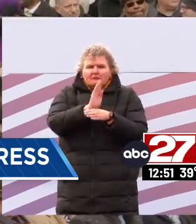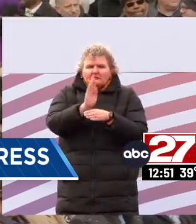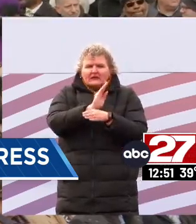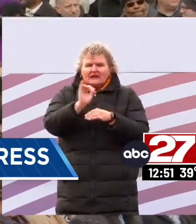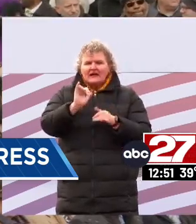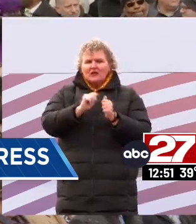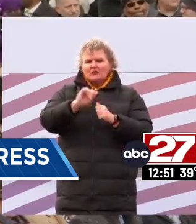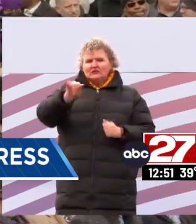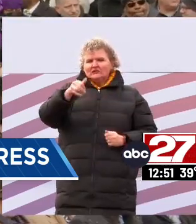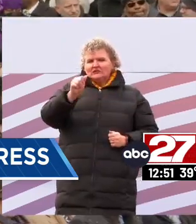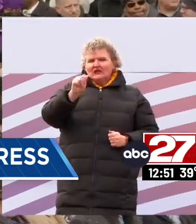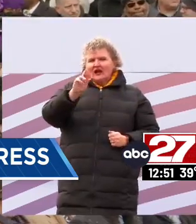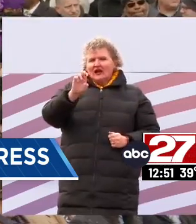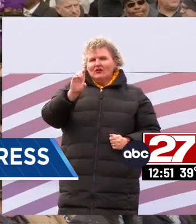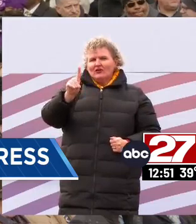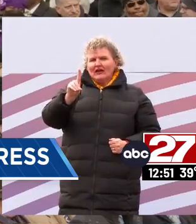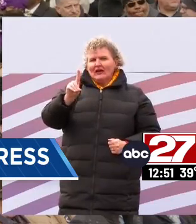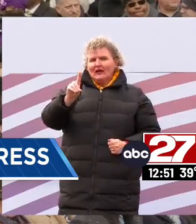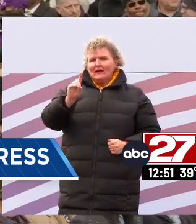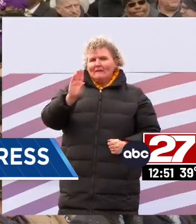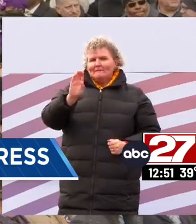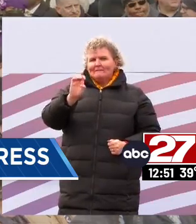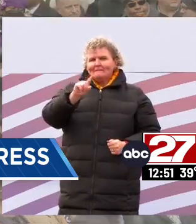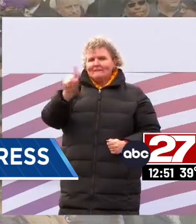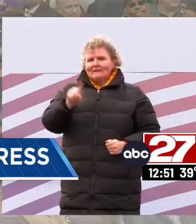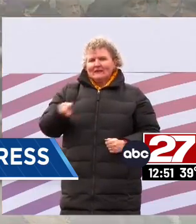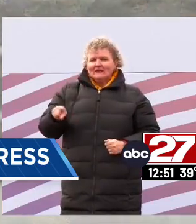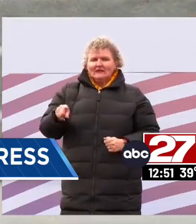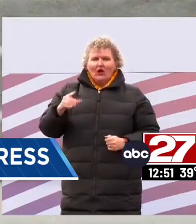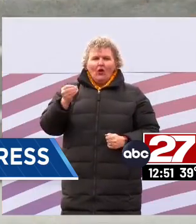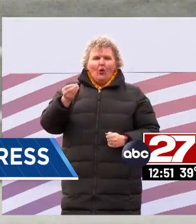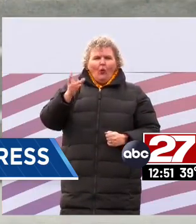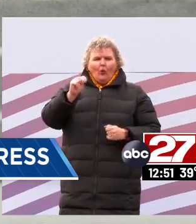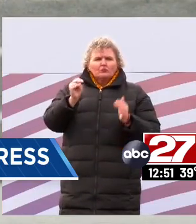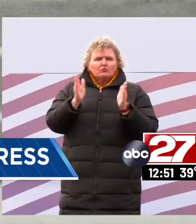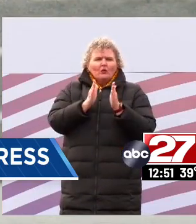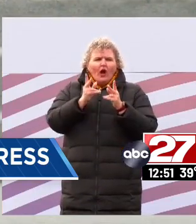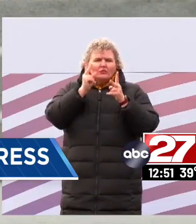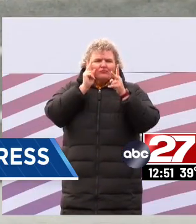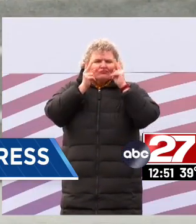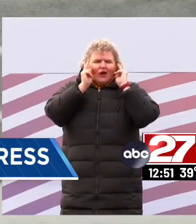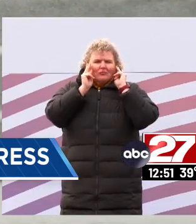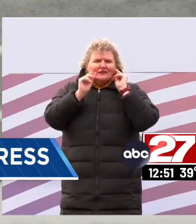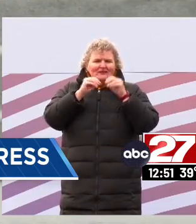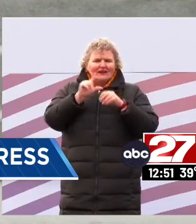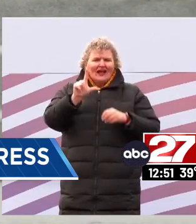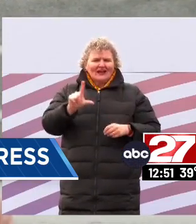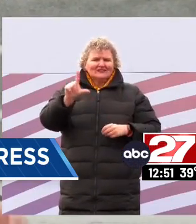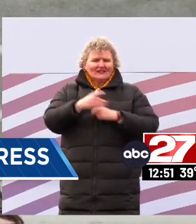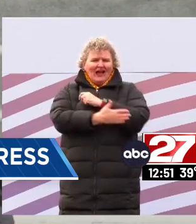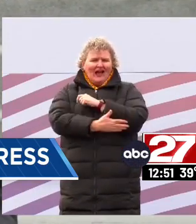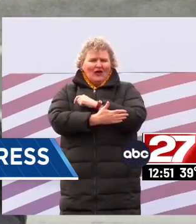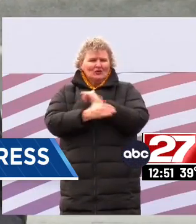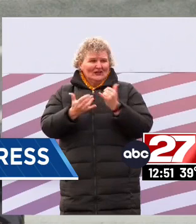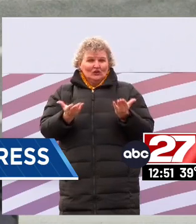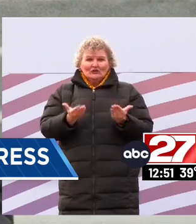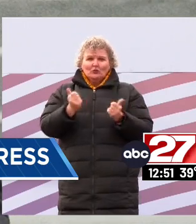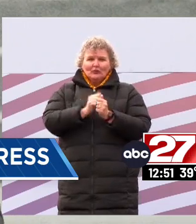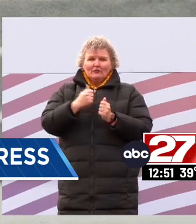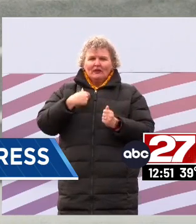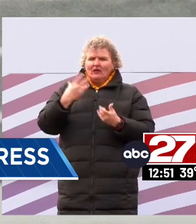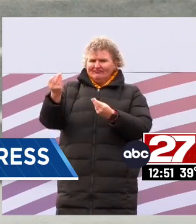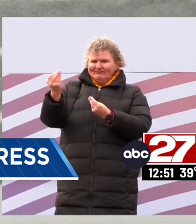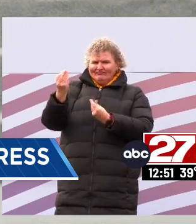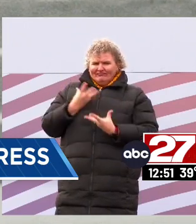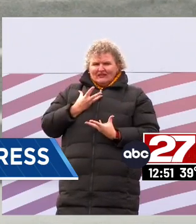owns a community barbershop in Lancaster and is here with us on stage today, Like so many others, he told me about his dream